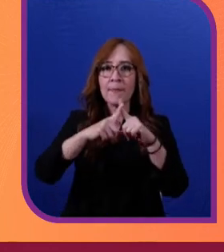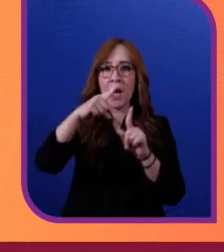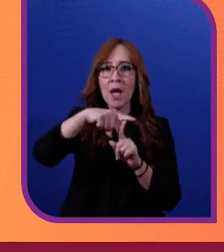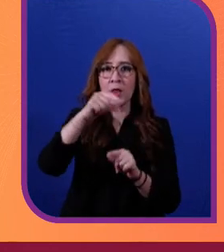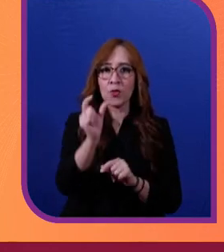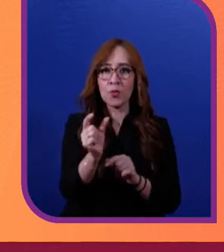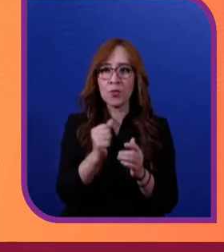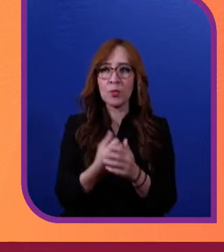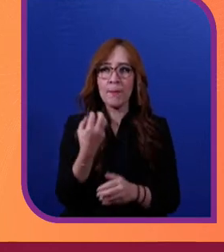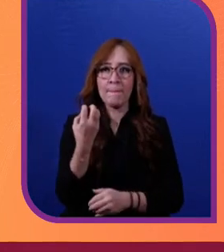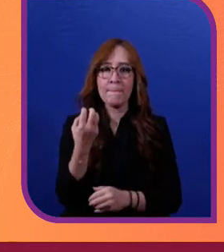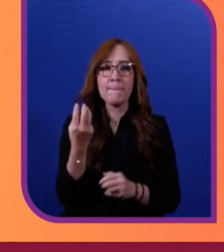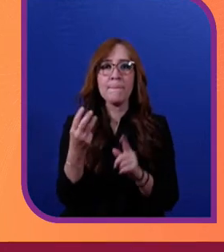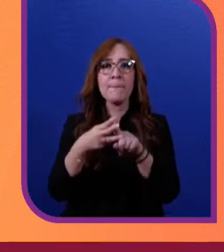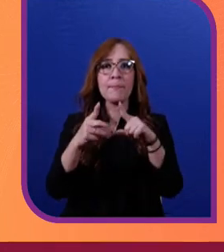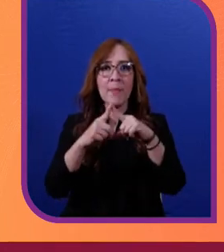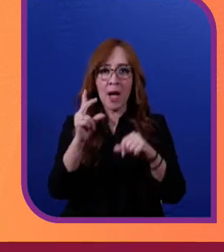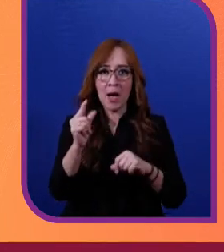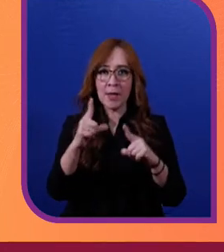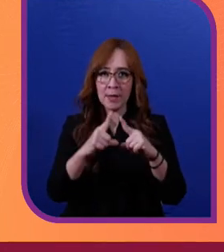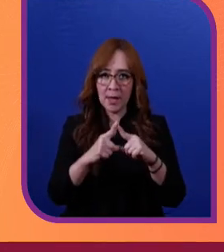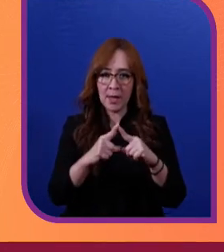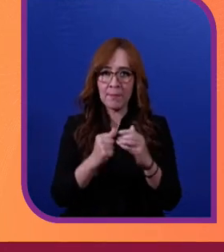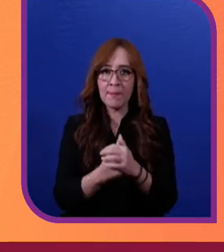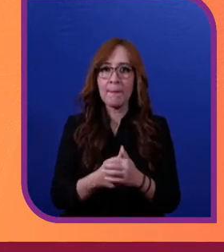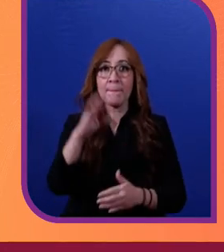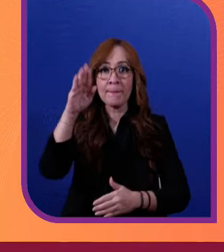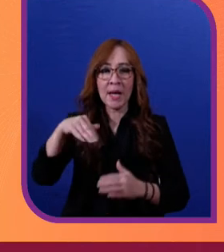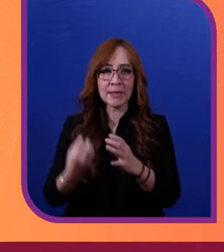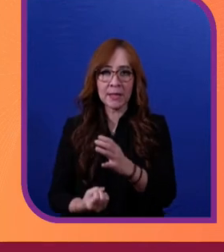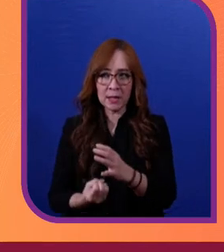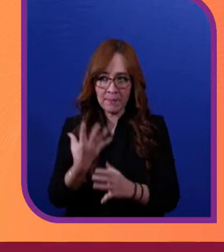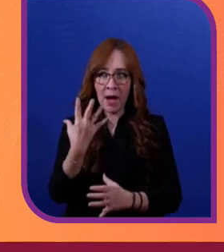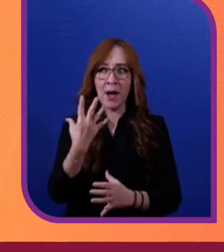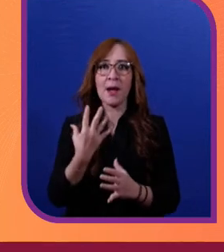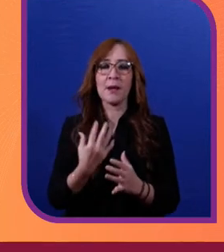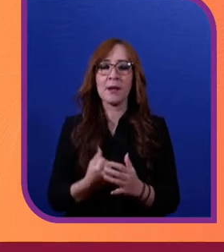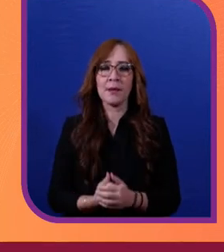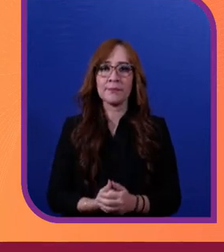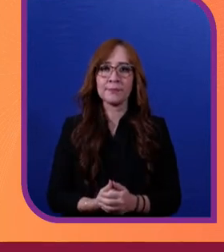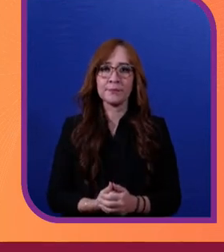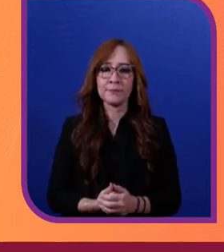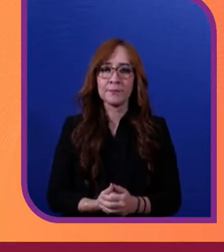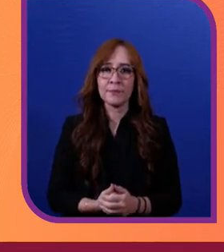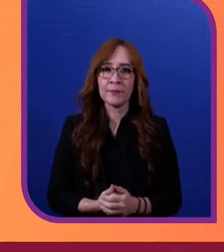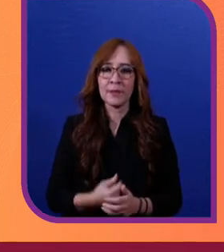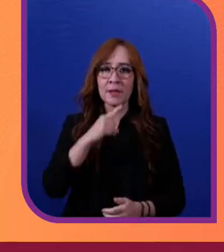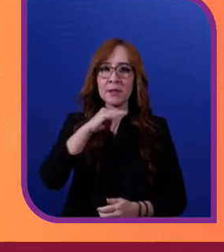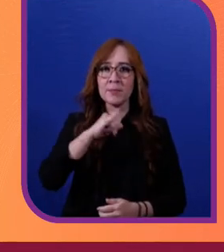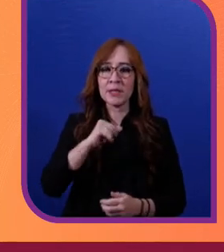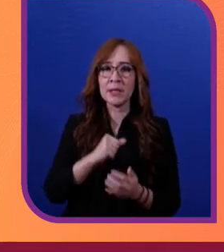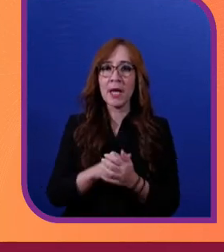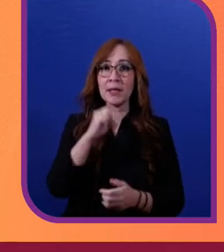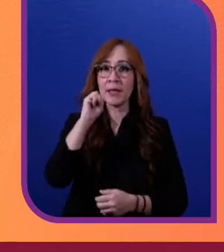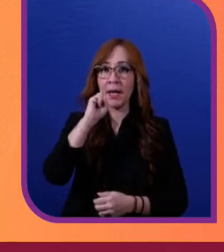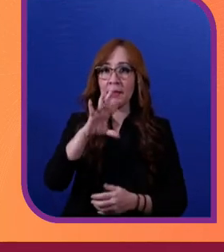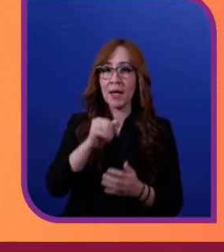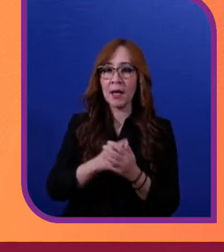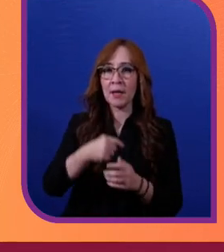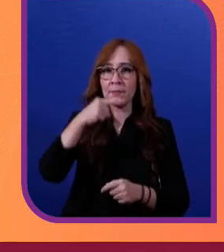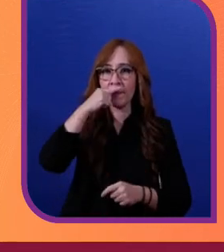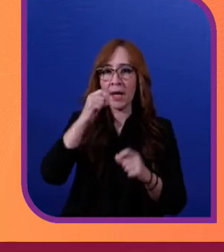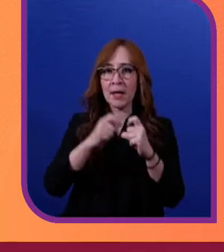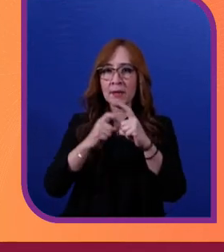me financiers 4days istilahnya the flexibility spesialia size only trust on the worst guys file